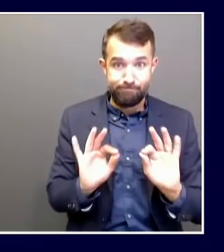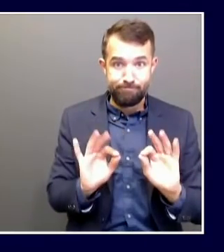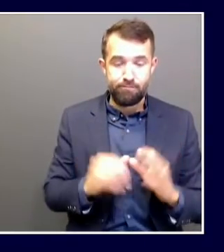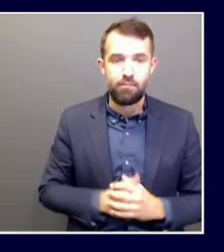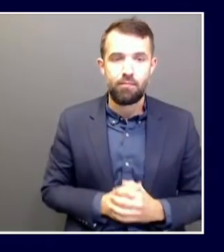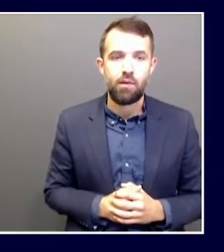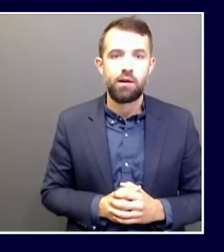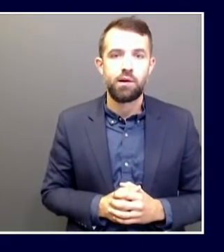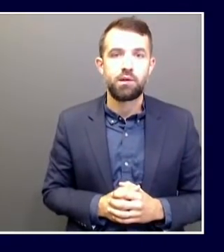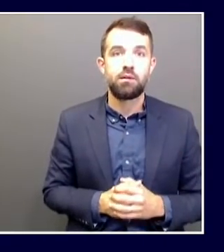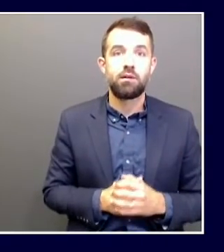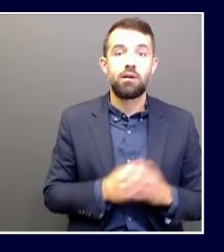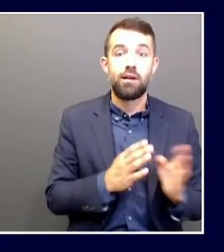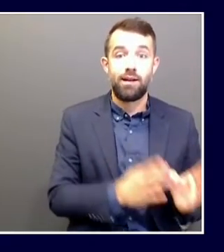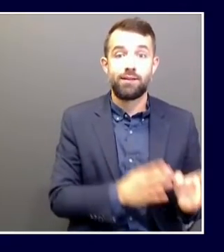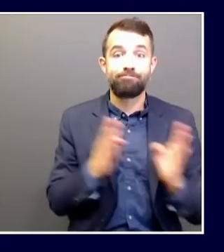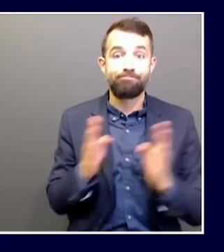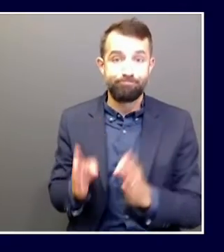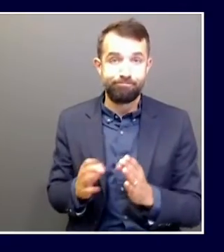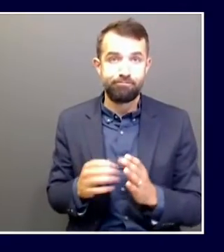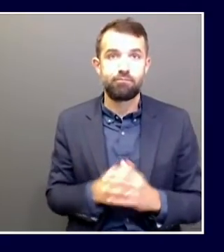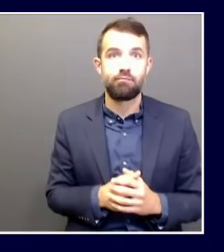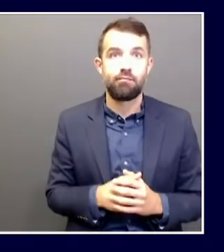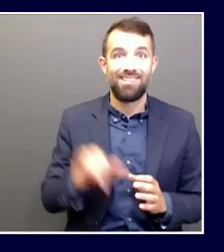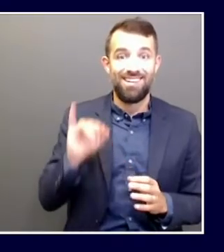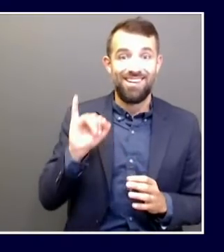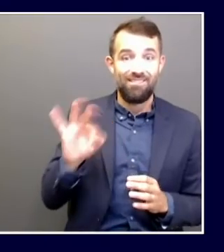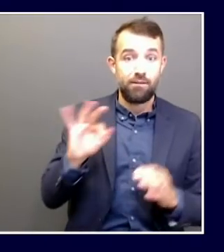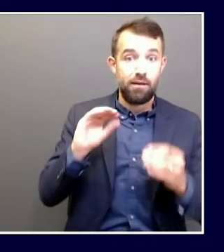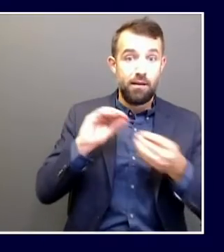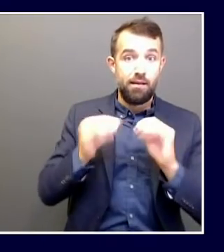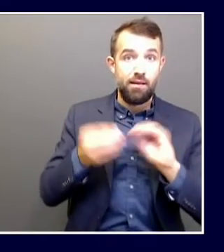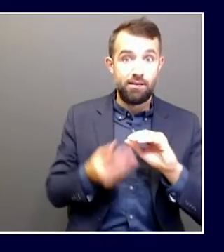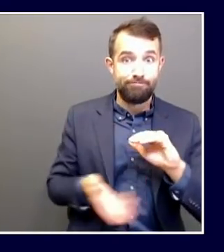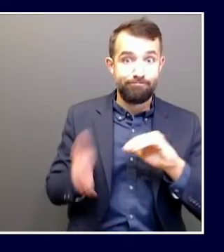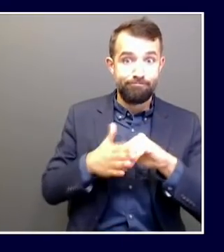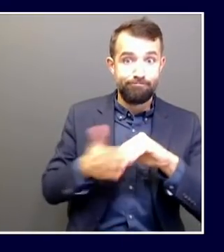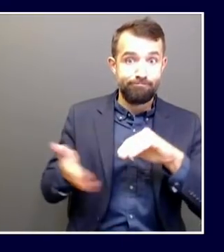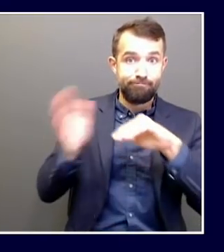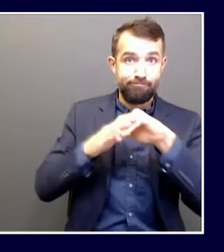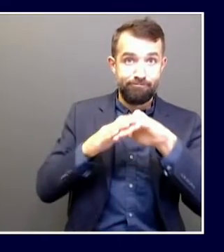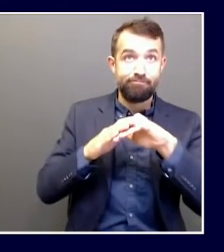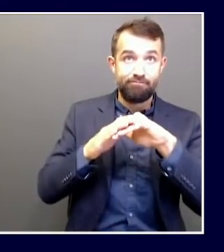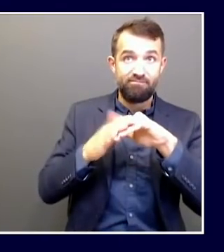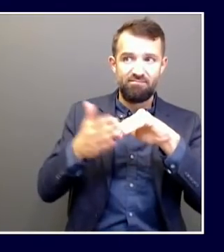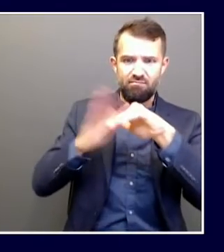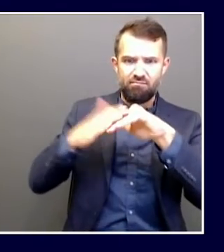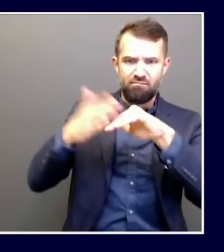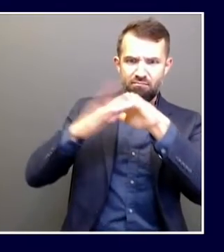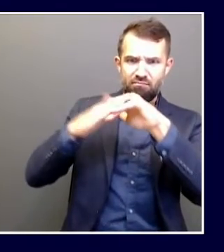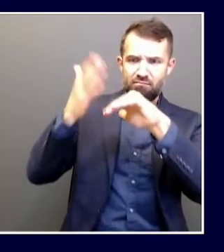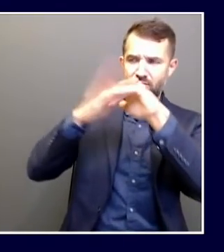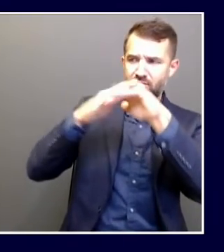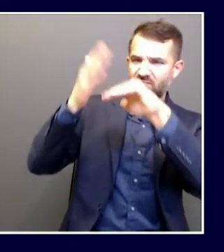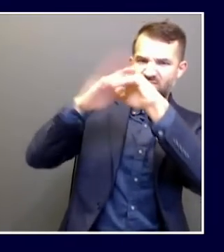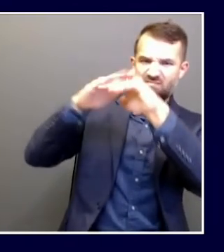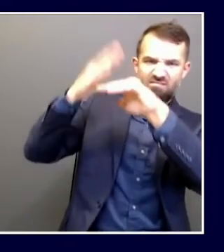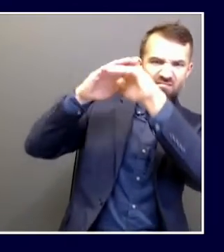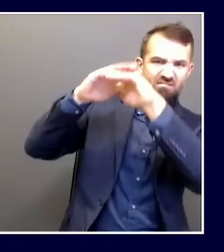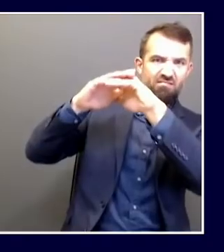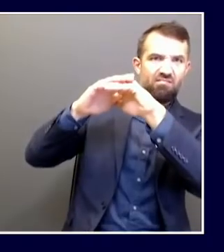when there's an upswing and a surge, every single day we're not reporting the number of new cases, and